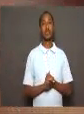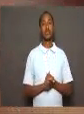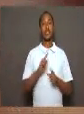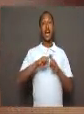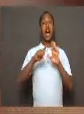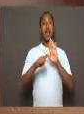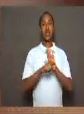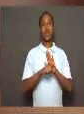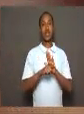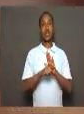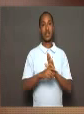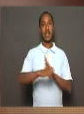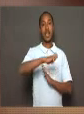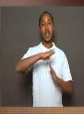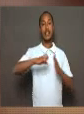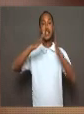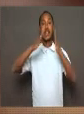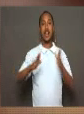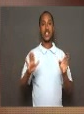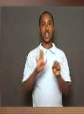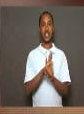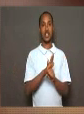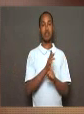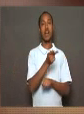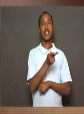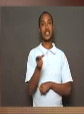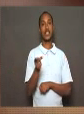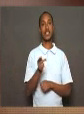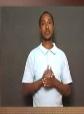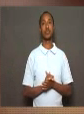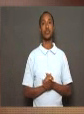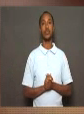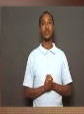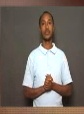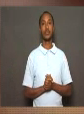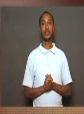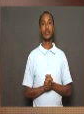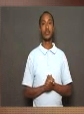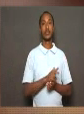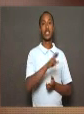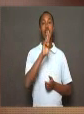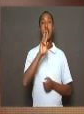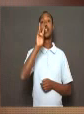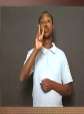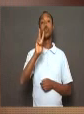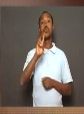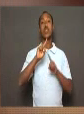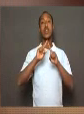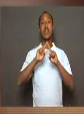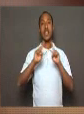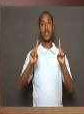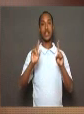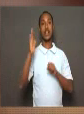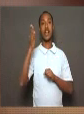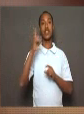An ion is an electrically charged particle. There are two different kinds